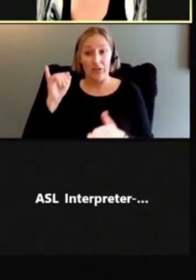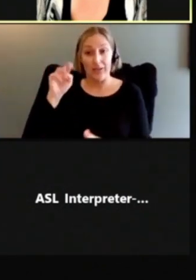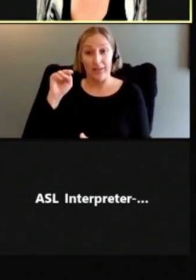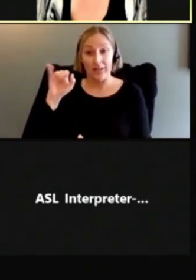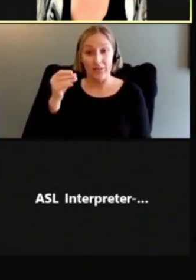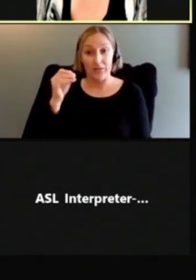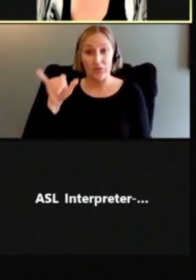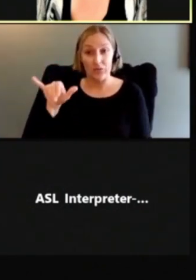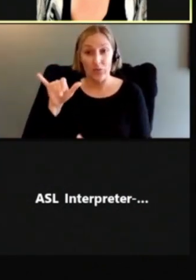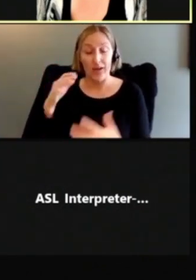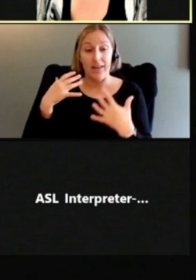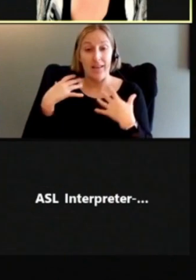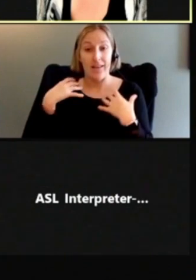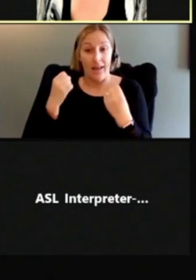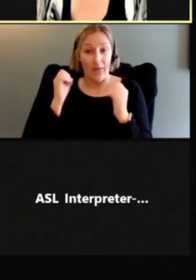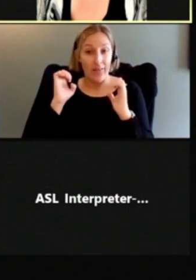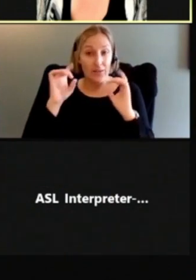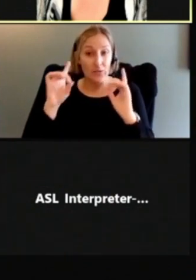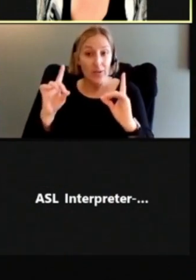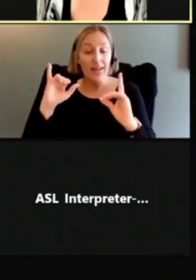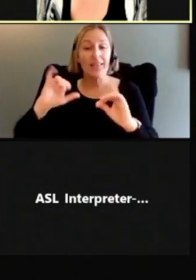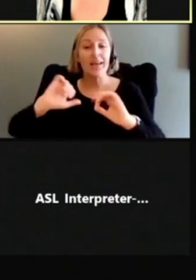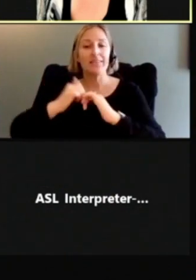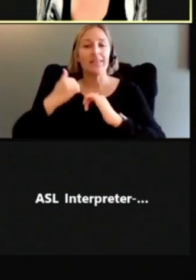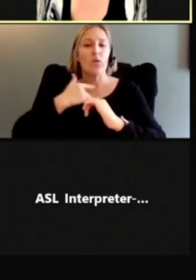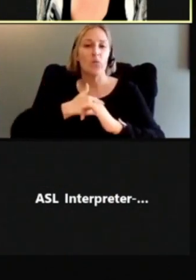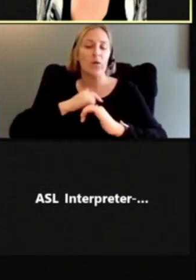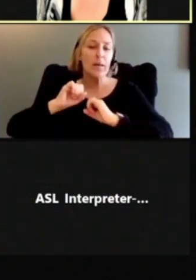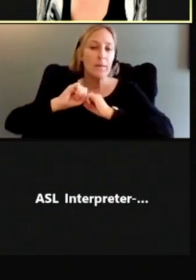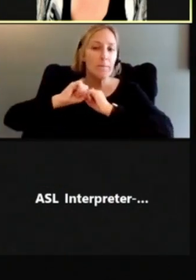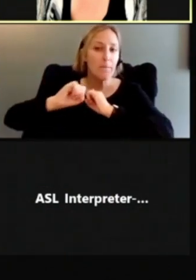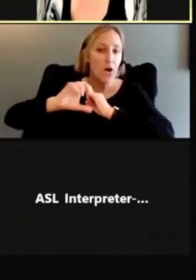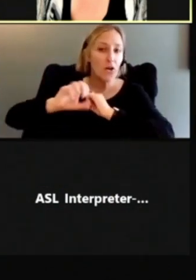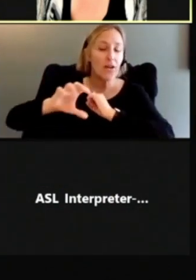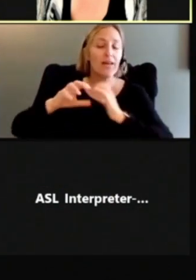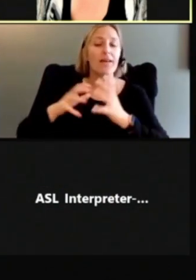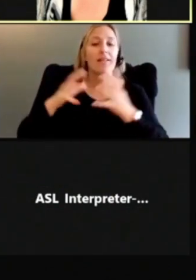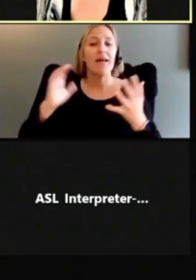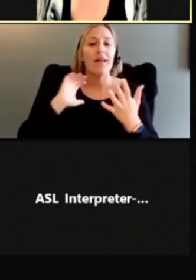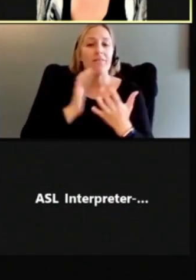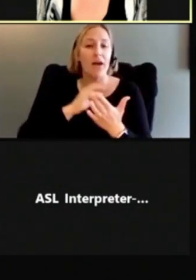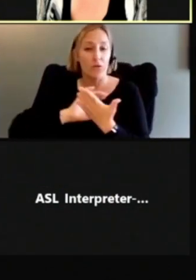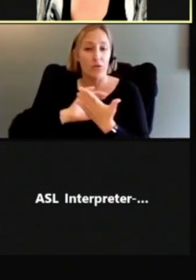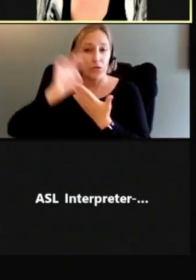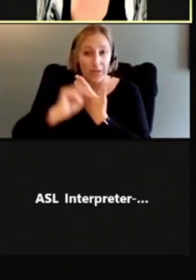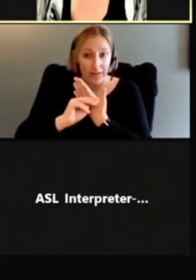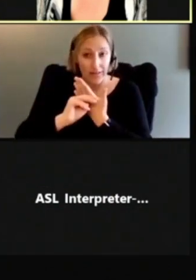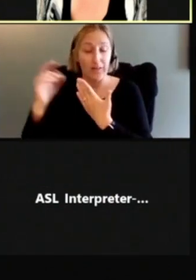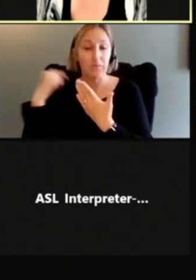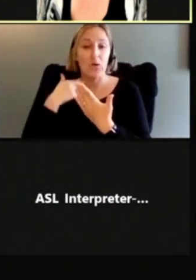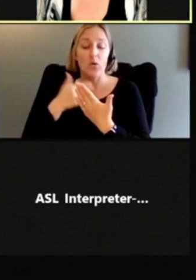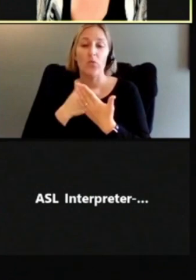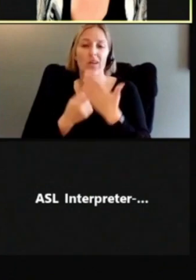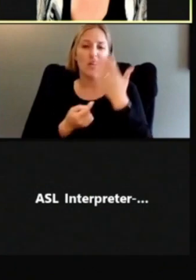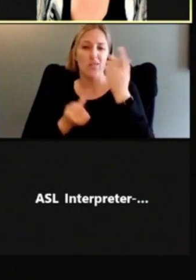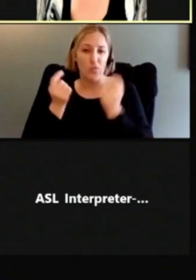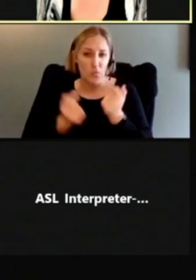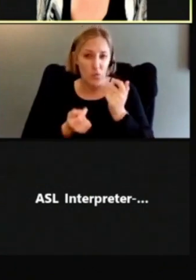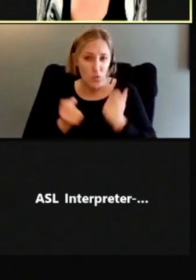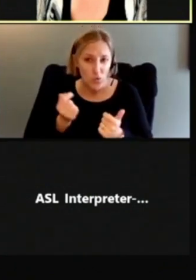that's how we market a lot of our curriculum, is that we've removed